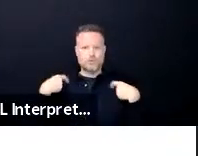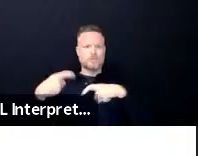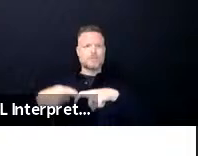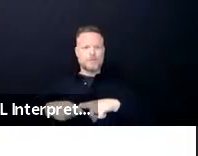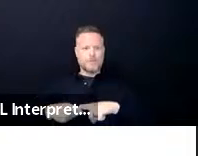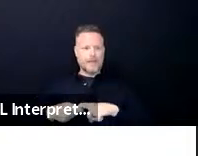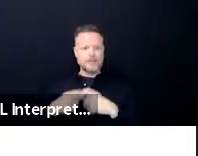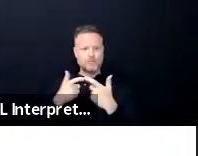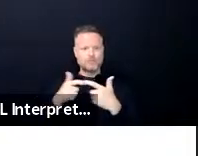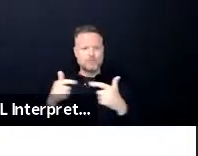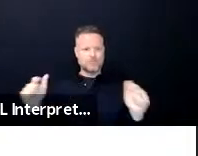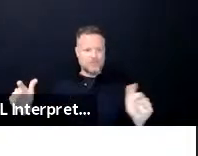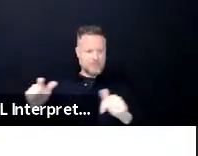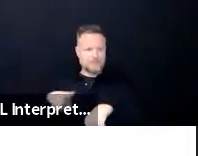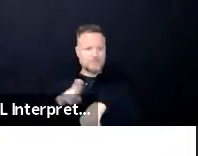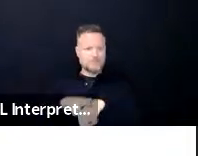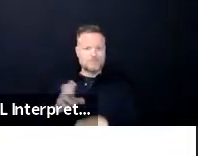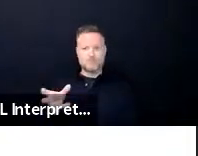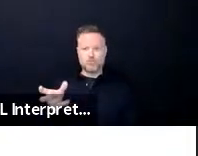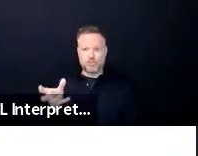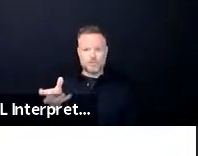Spanish language national network.